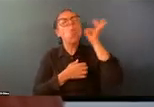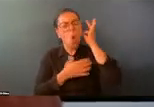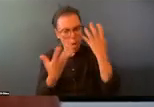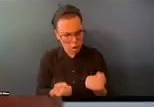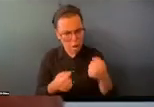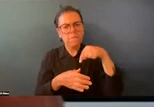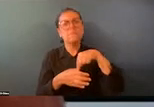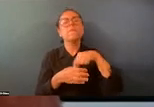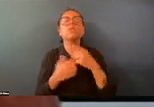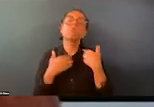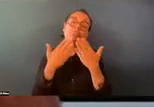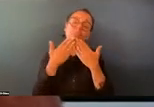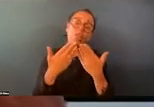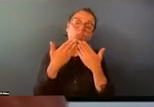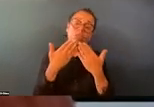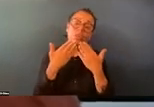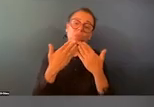Public.